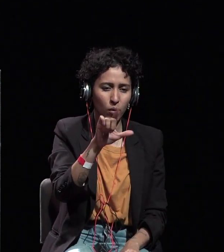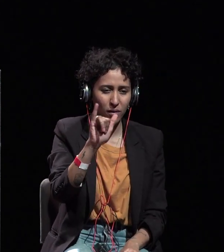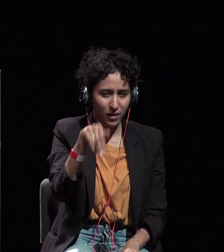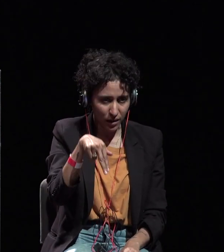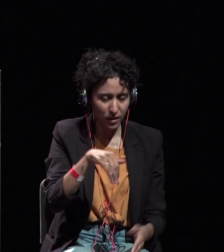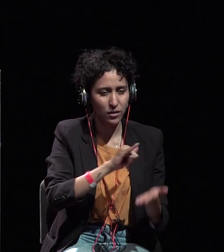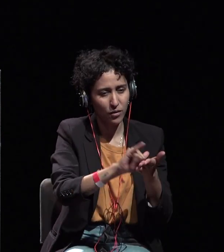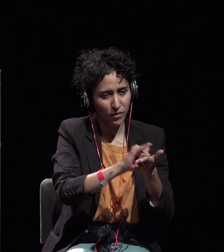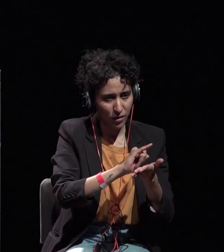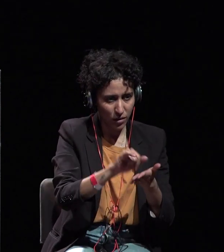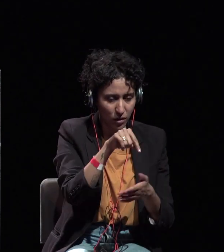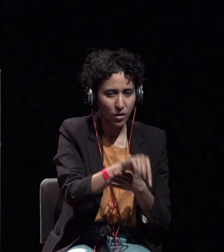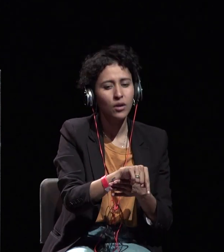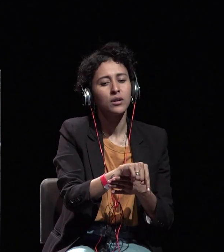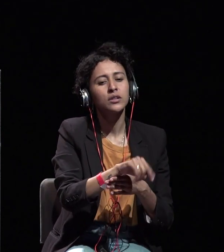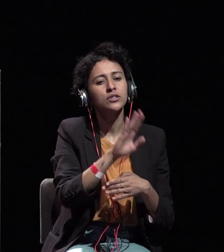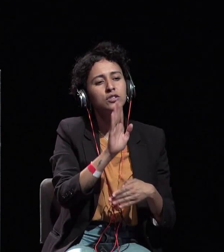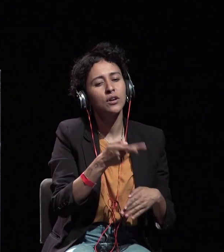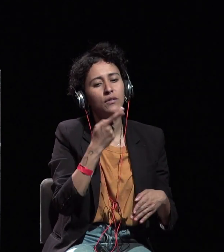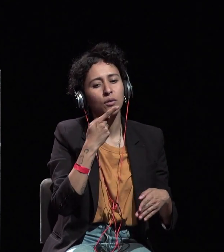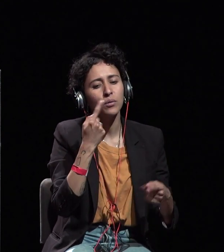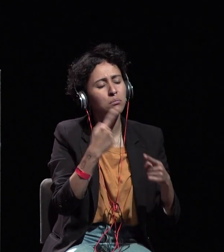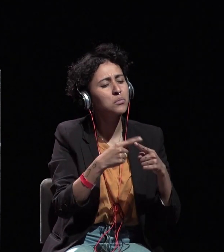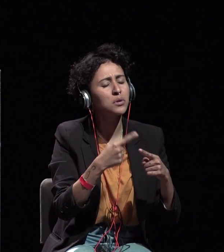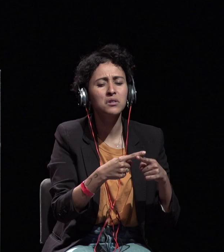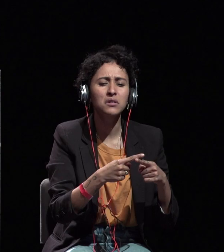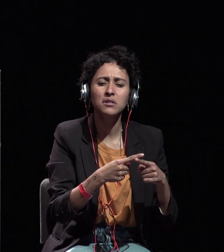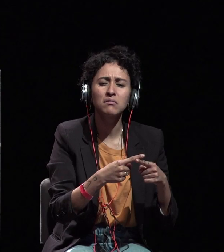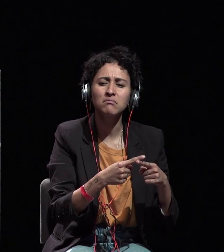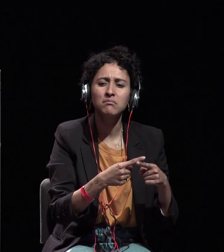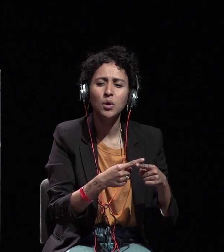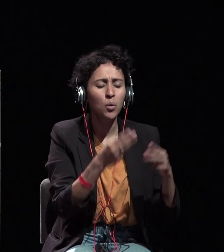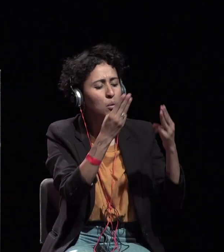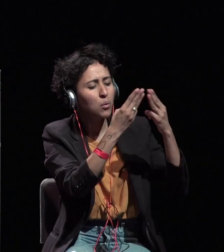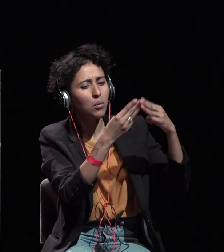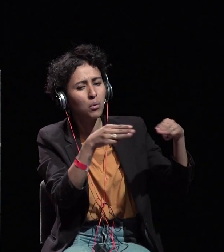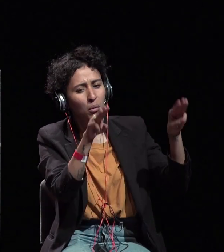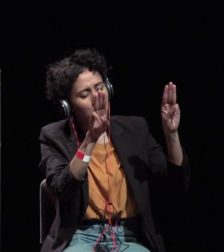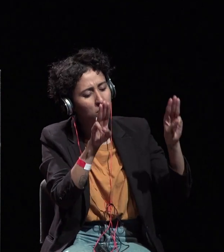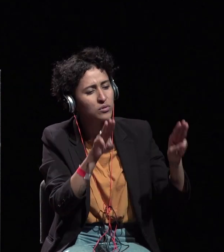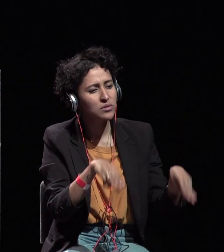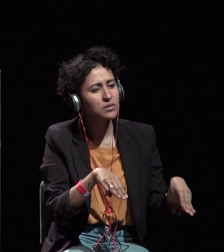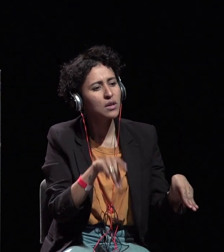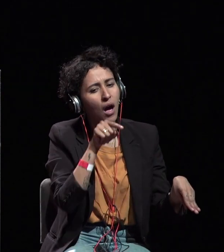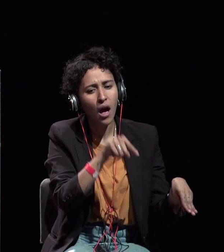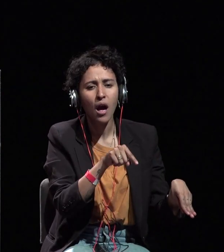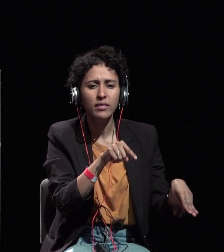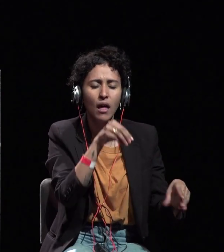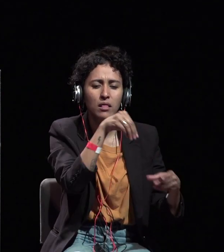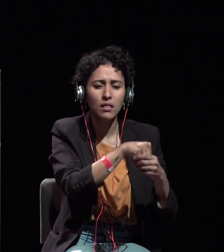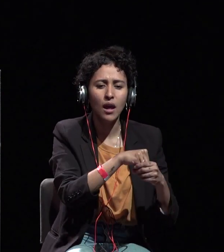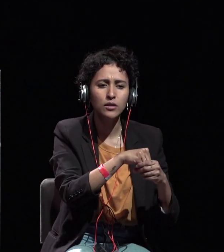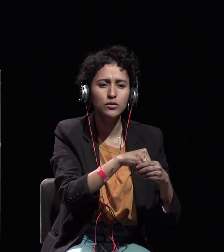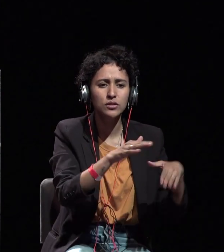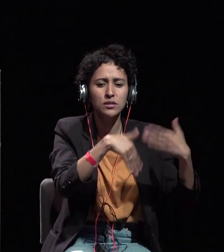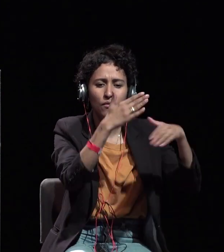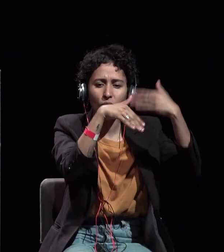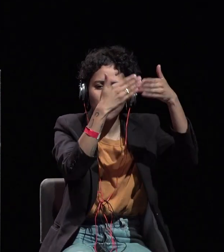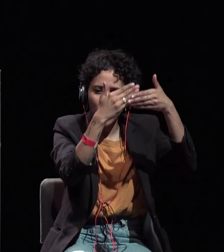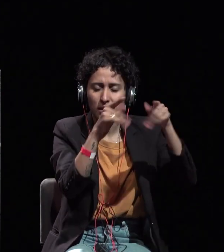in the development and the gentrification of Brooklyn. The museum's response was simple: just include MTOP